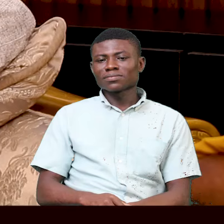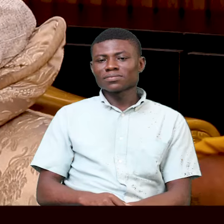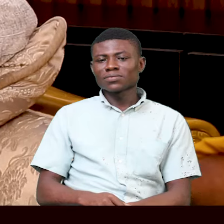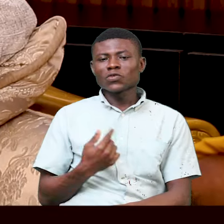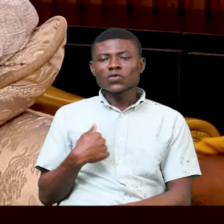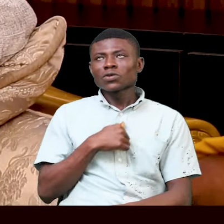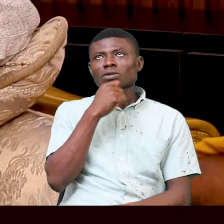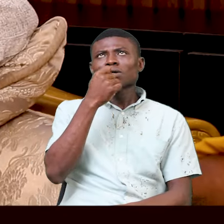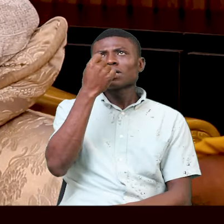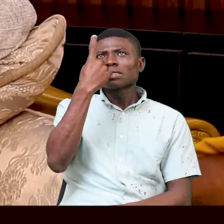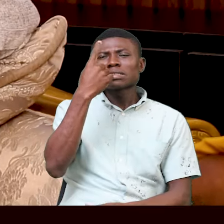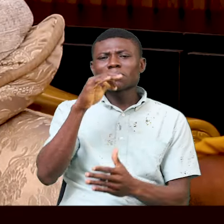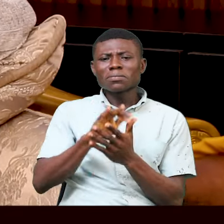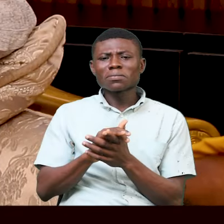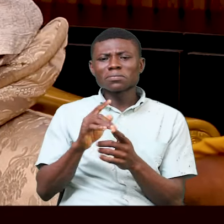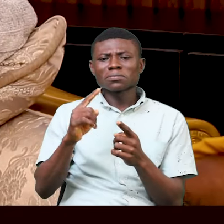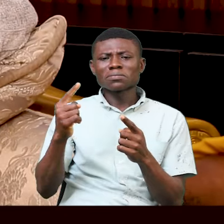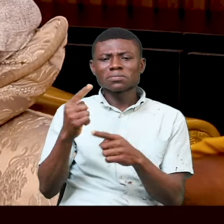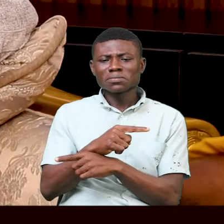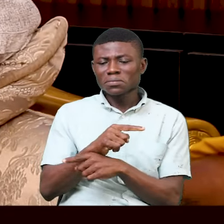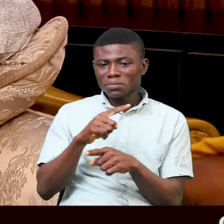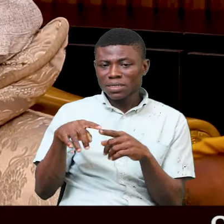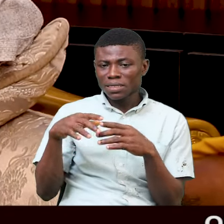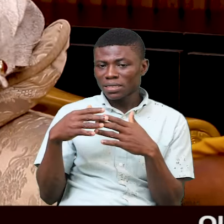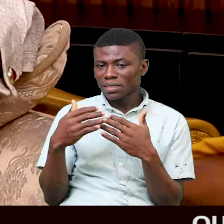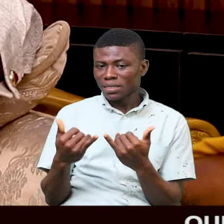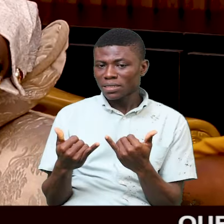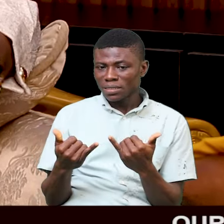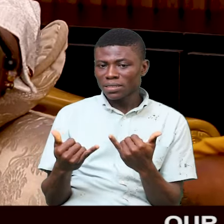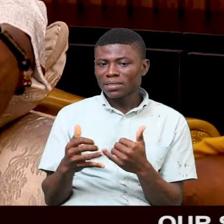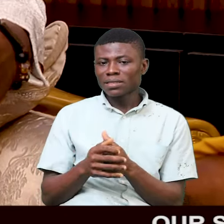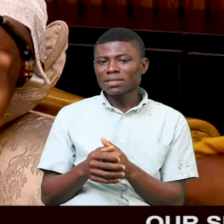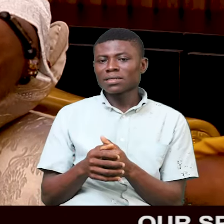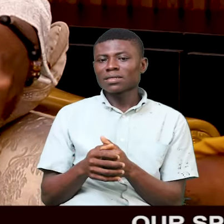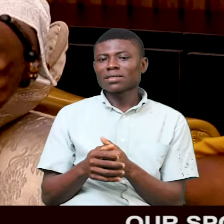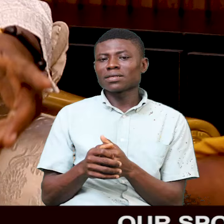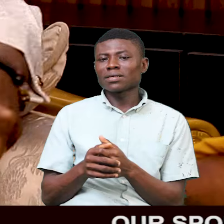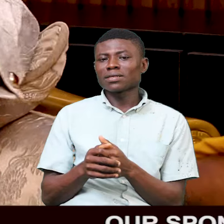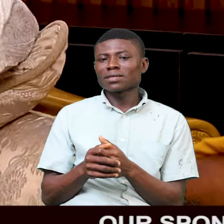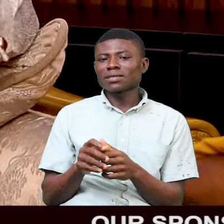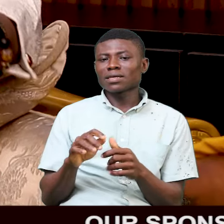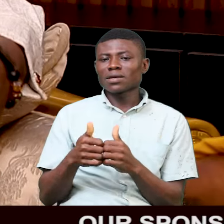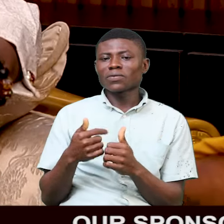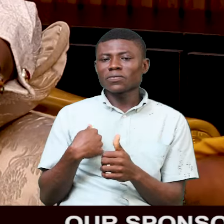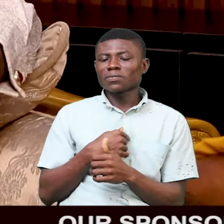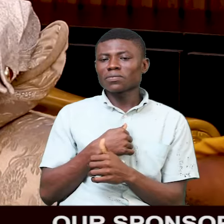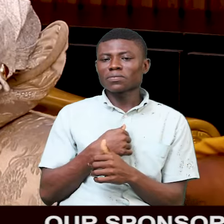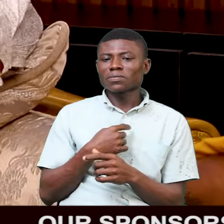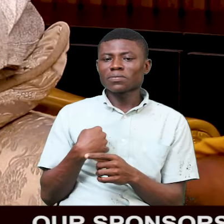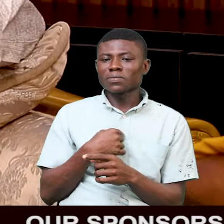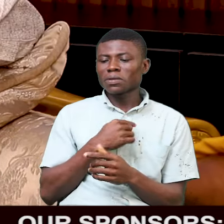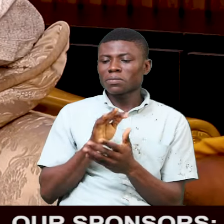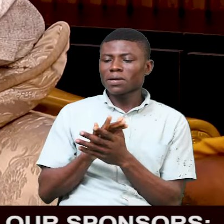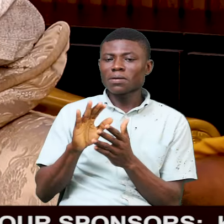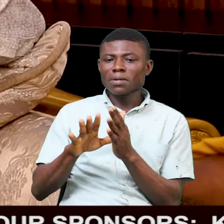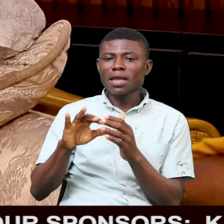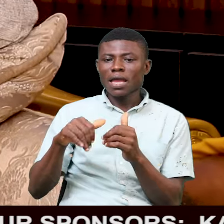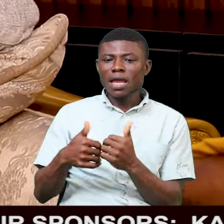Ye ntia wa dia se wo. Ene how do you say it? Better na oblaye ko blahi nearby. We marry